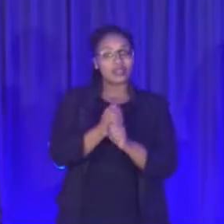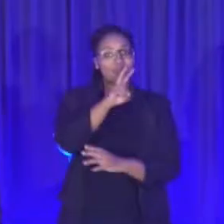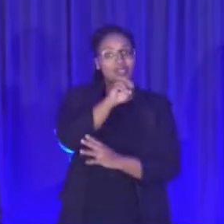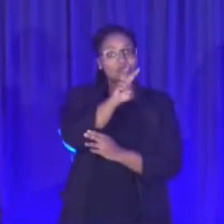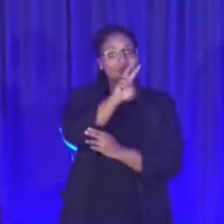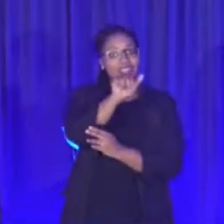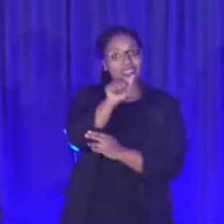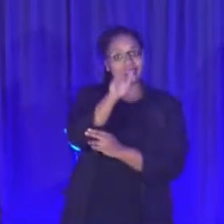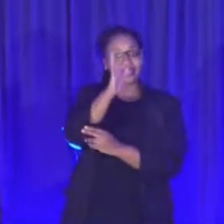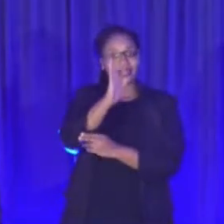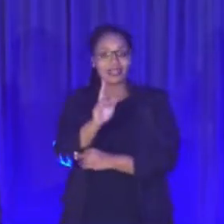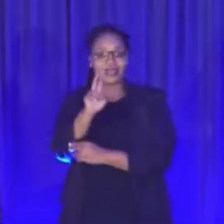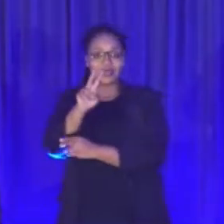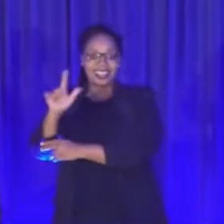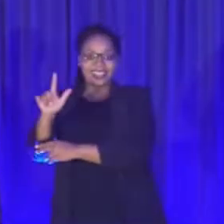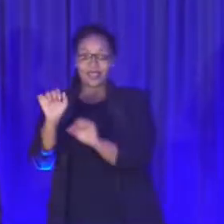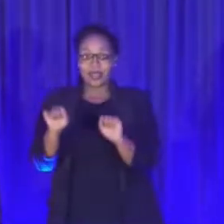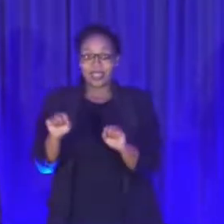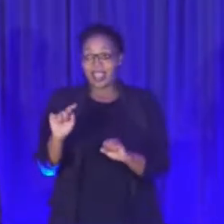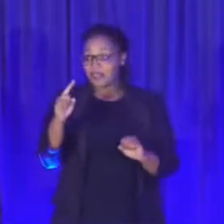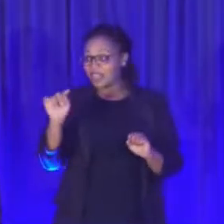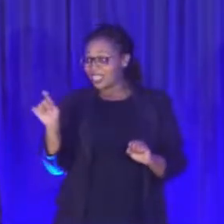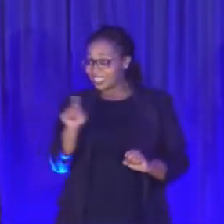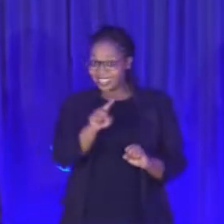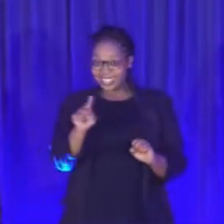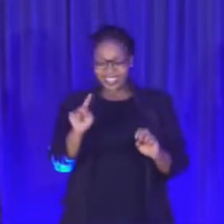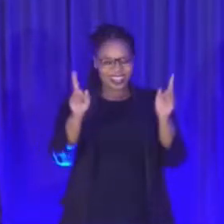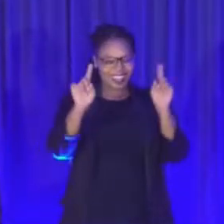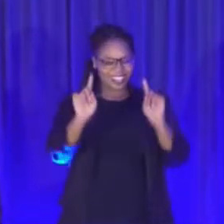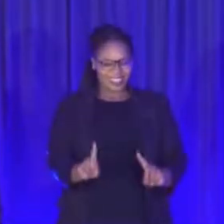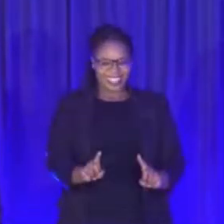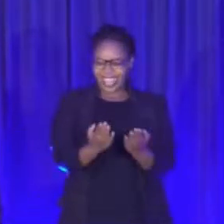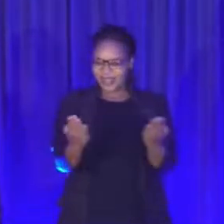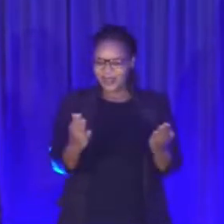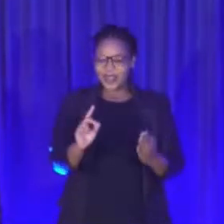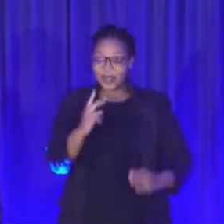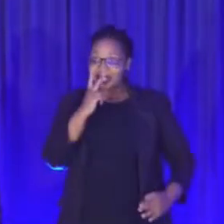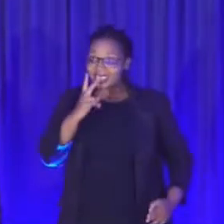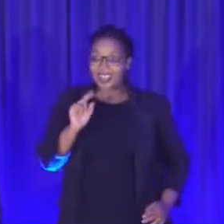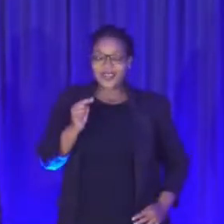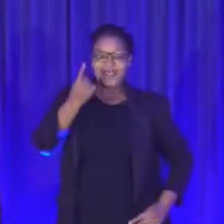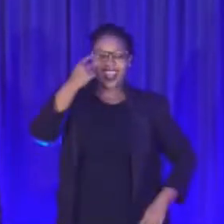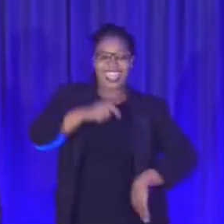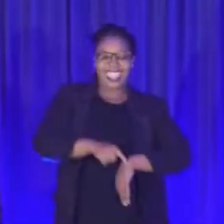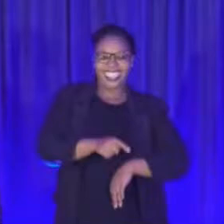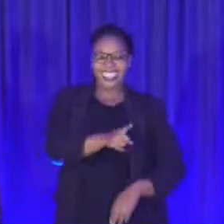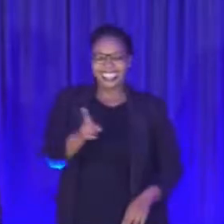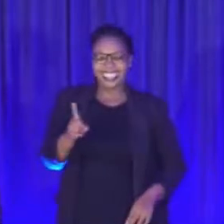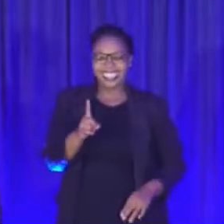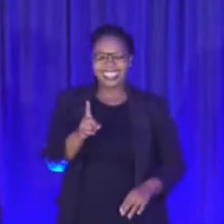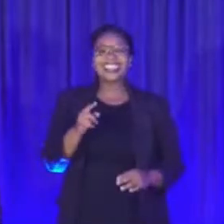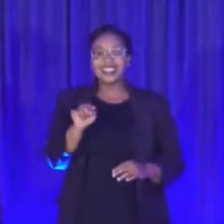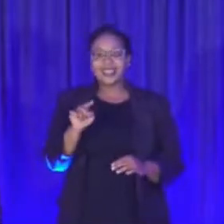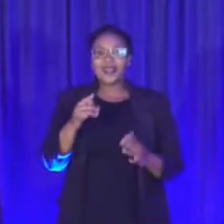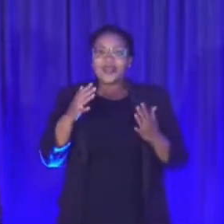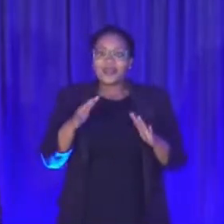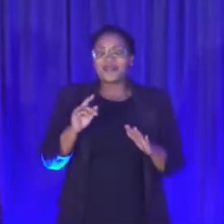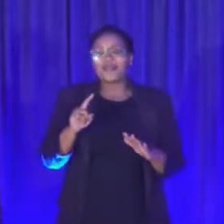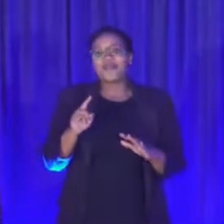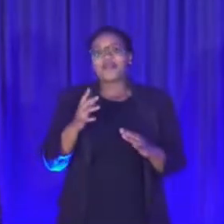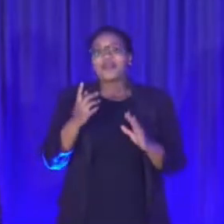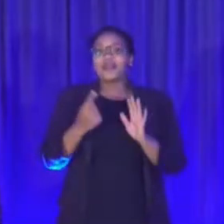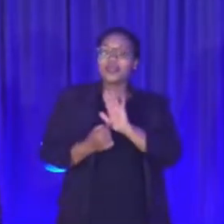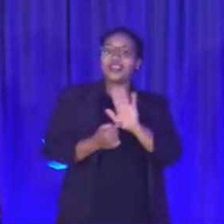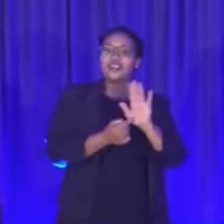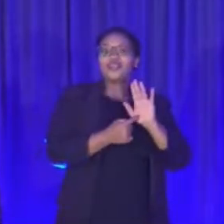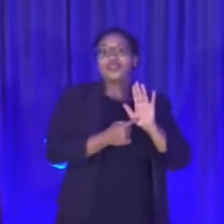yes, you have first look, ne? You are very special. It's all you. So you have first view, you have first glance as to